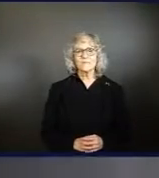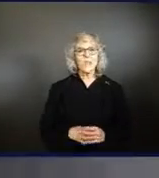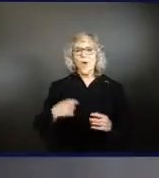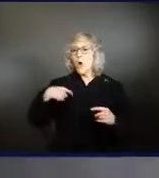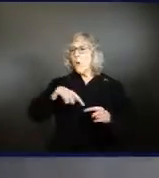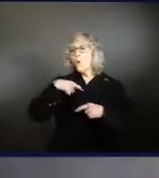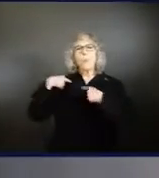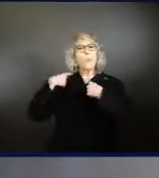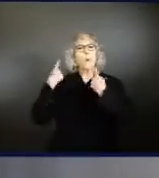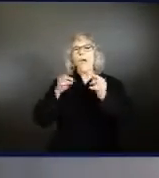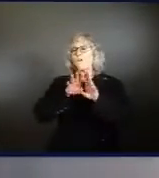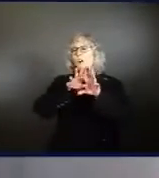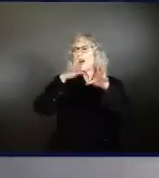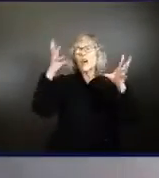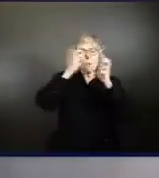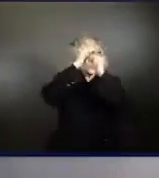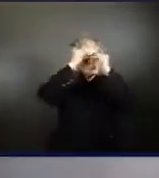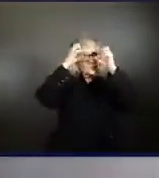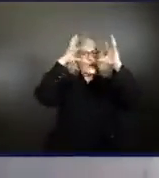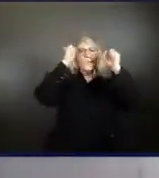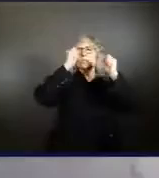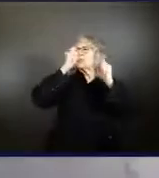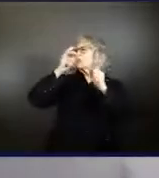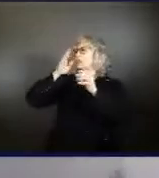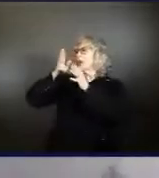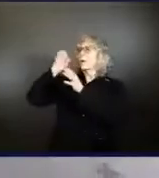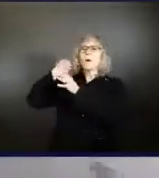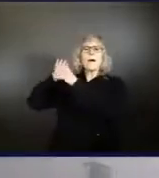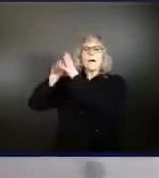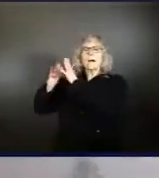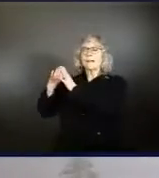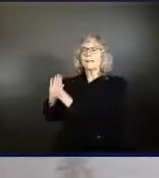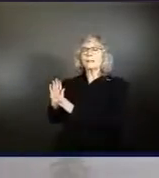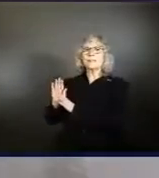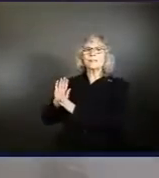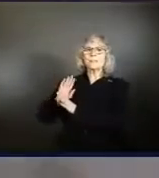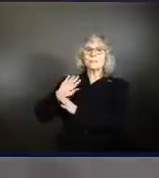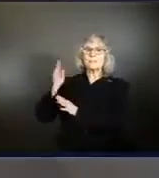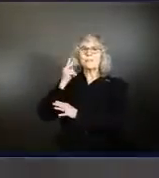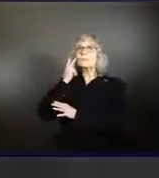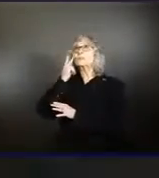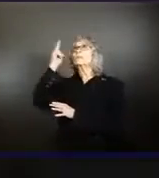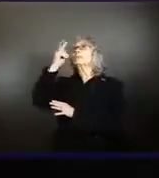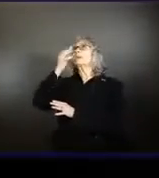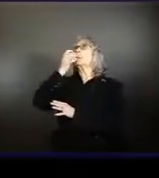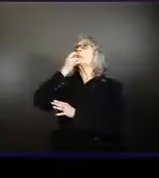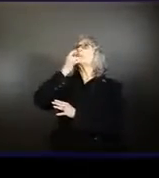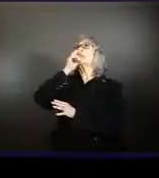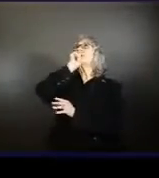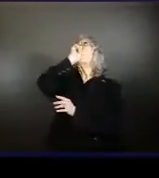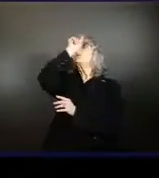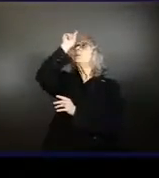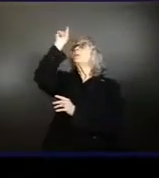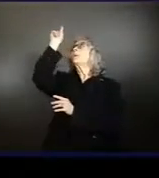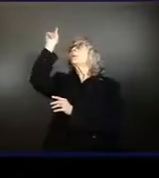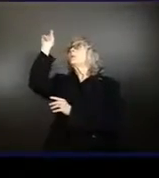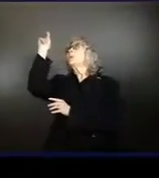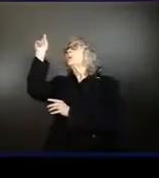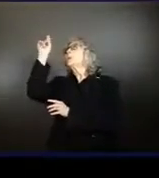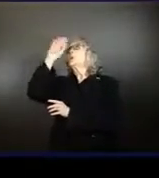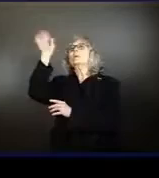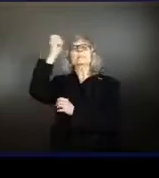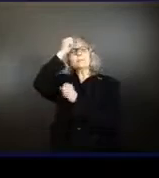uncovered wonders undreamt by our ancestors who first speculated on the nature of those wandering lights in the night